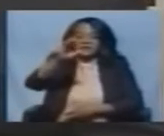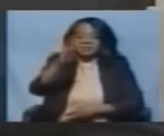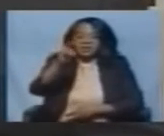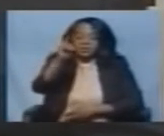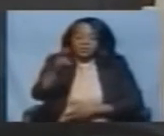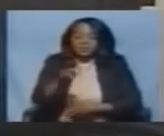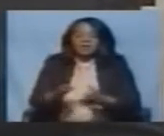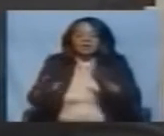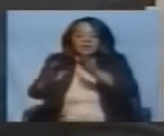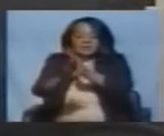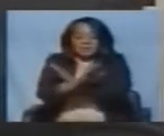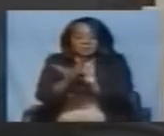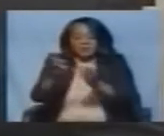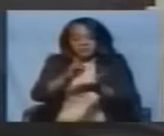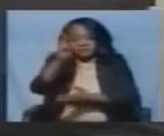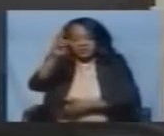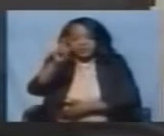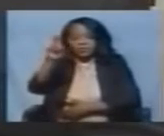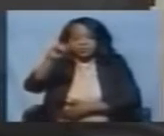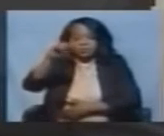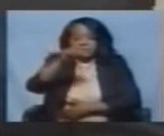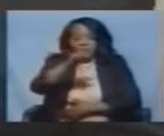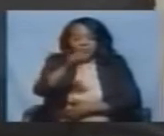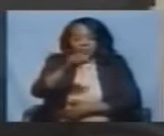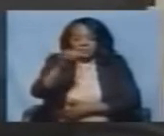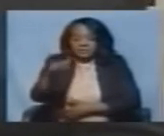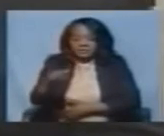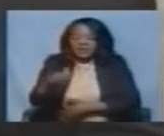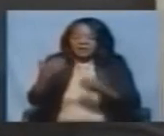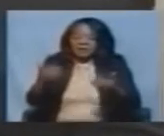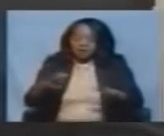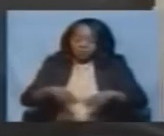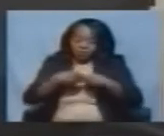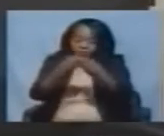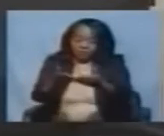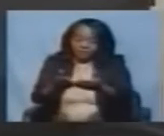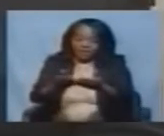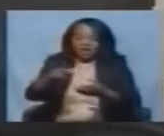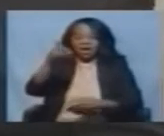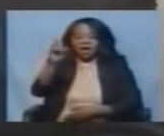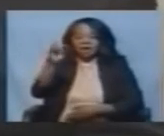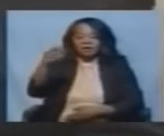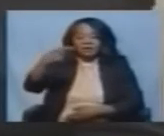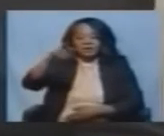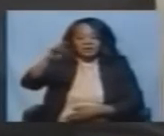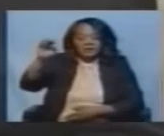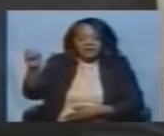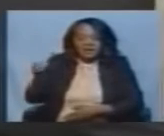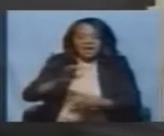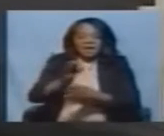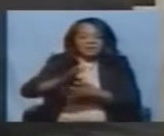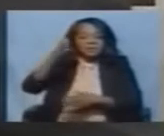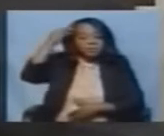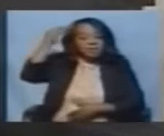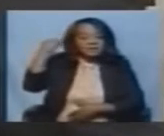Zambia, by partnering with UNILAS, we have actually gone in there and offering degrees at the master's level as well. And ZIPS has been a major